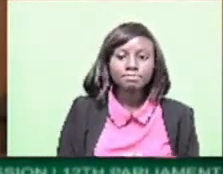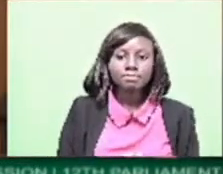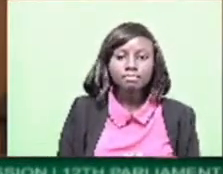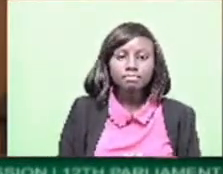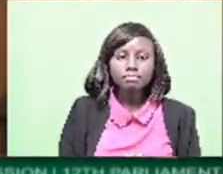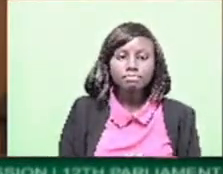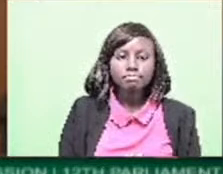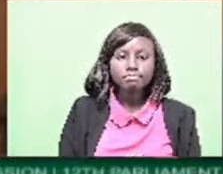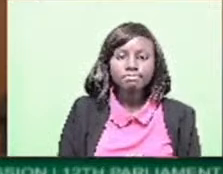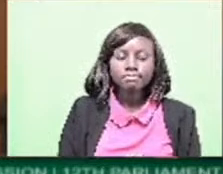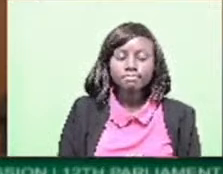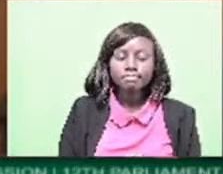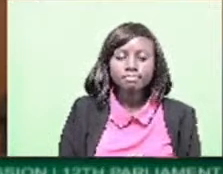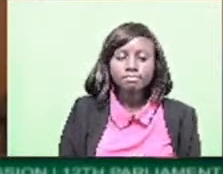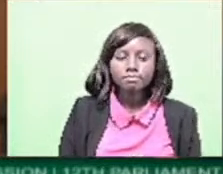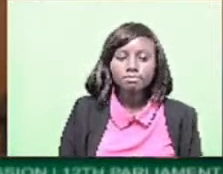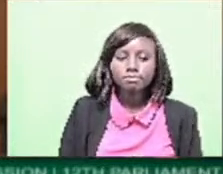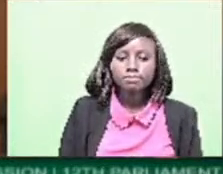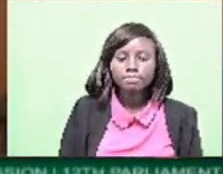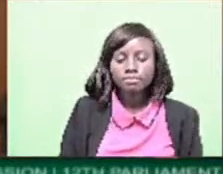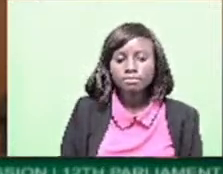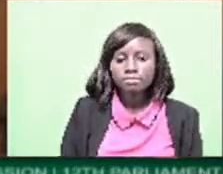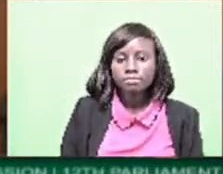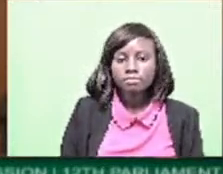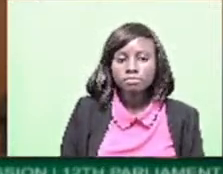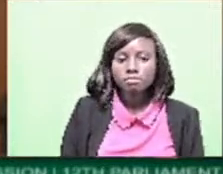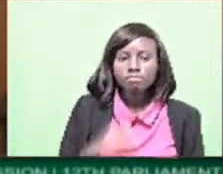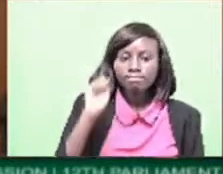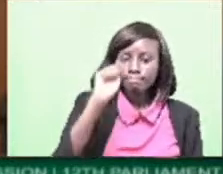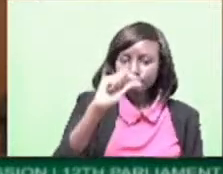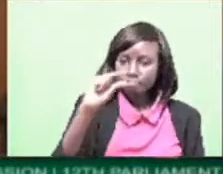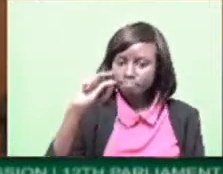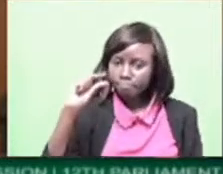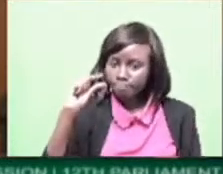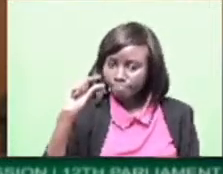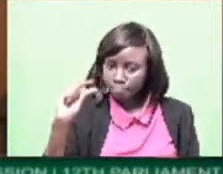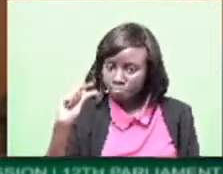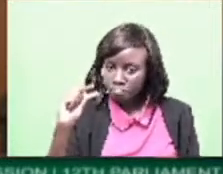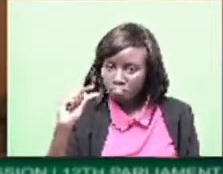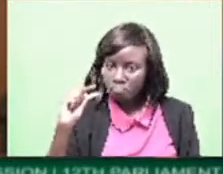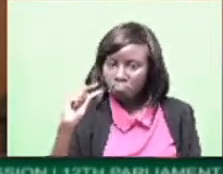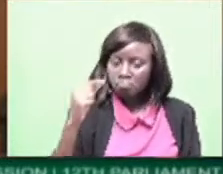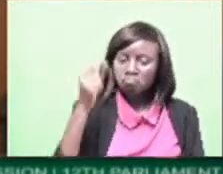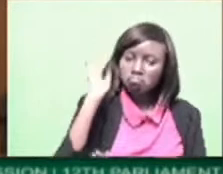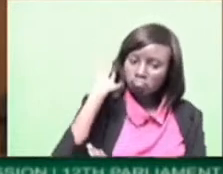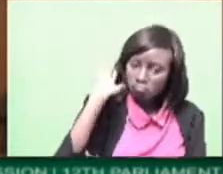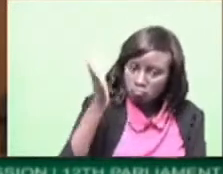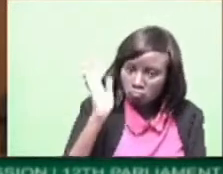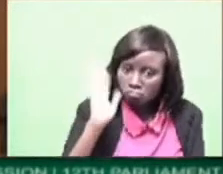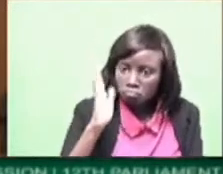Speaker, the Attorney General presented a very important piece of legislation here today.